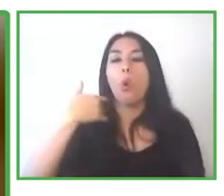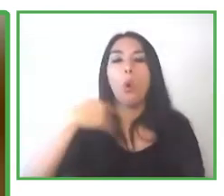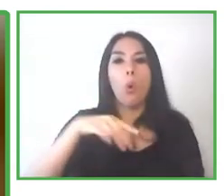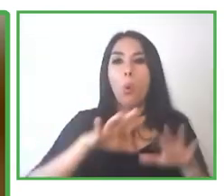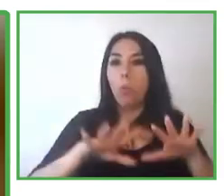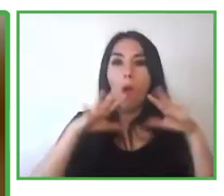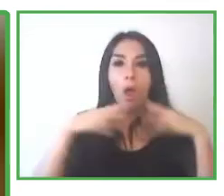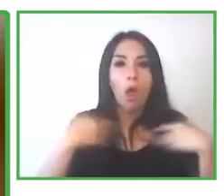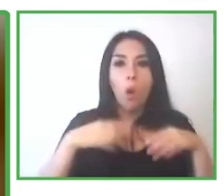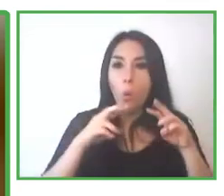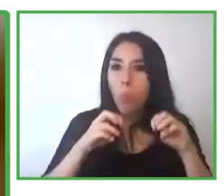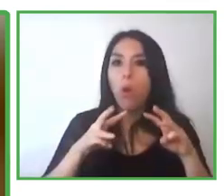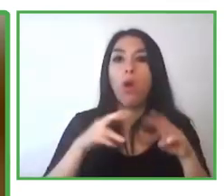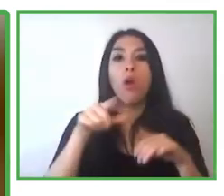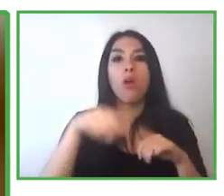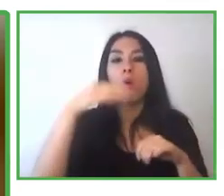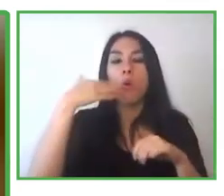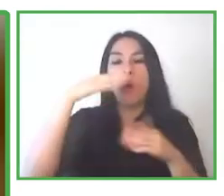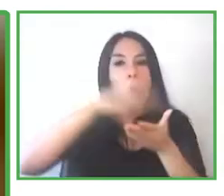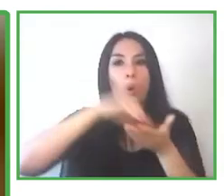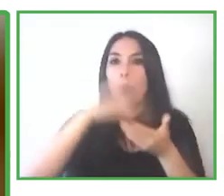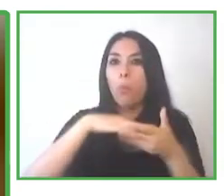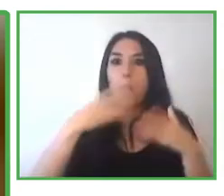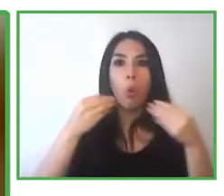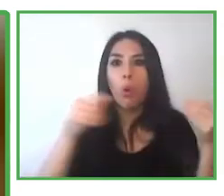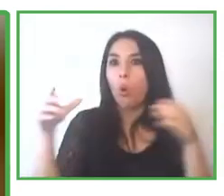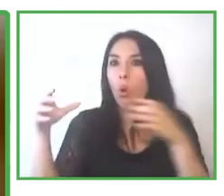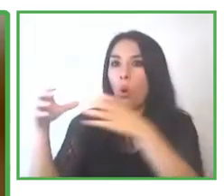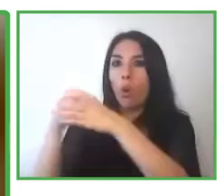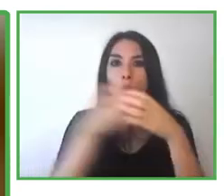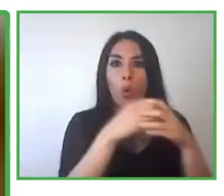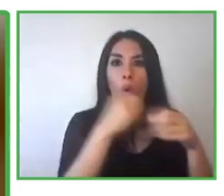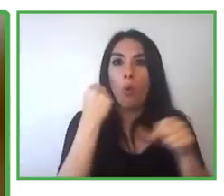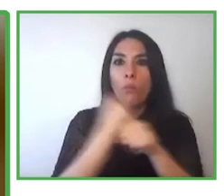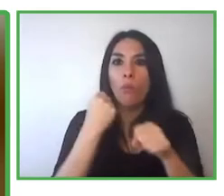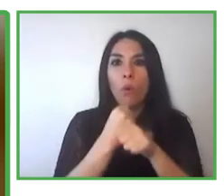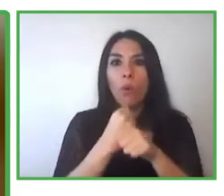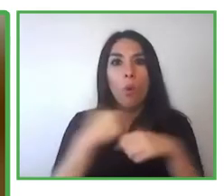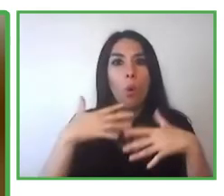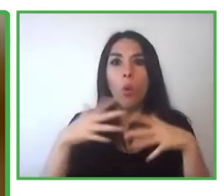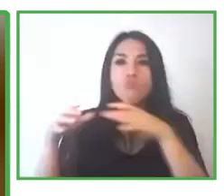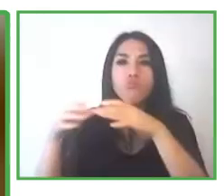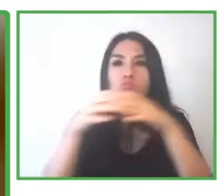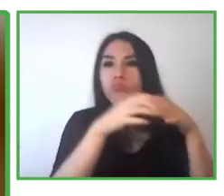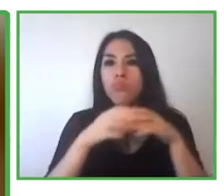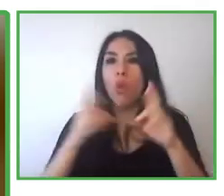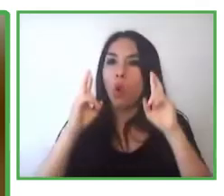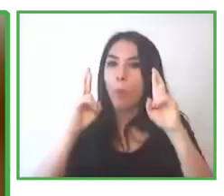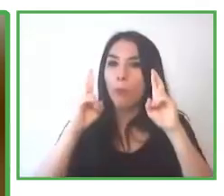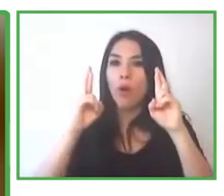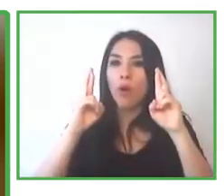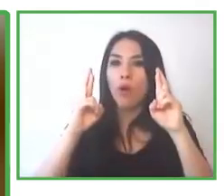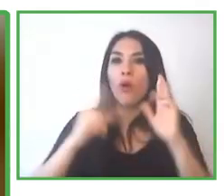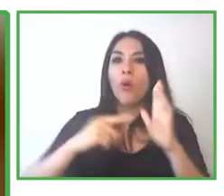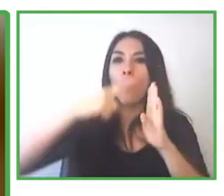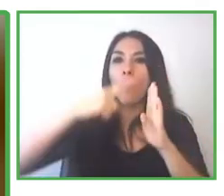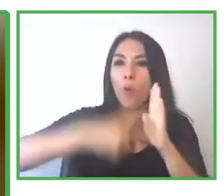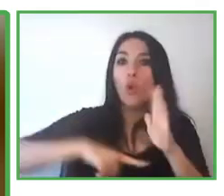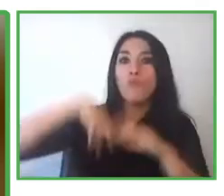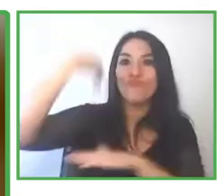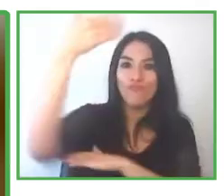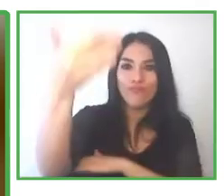many people think, because of the impressive work. And we hope for the first quarter